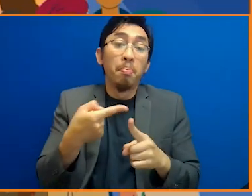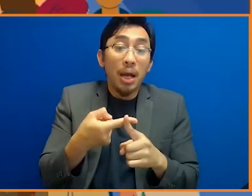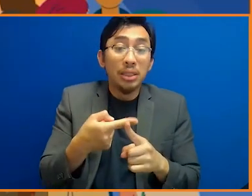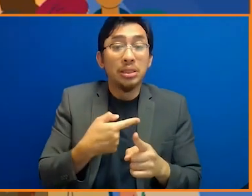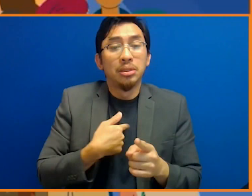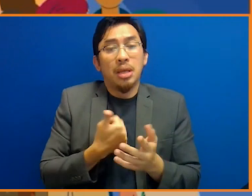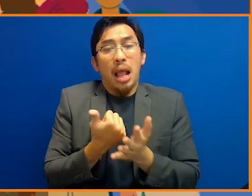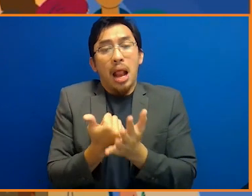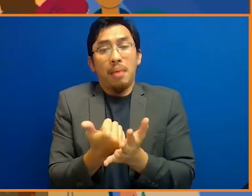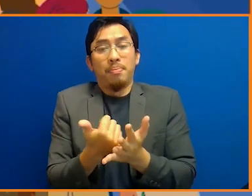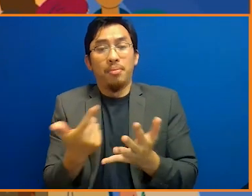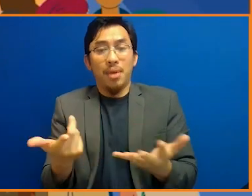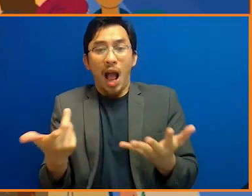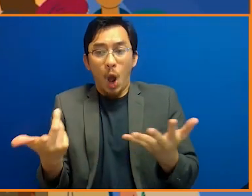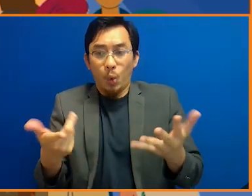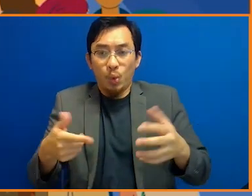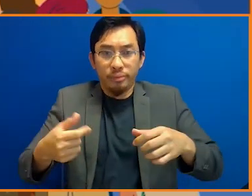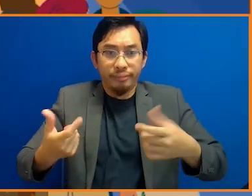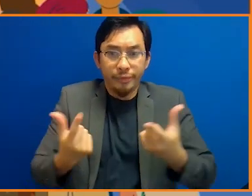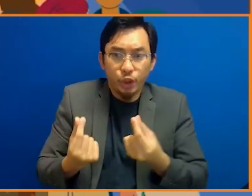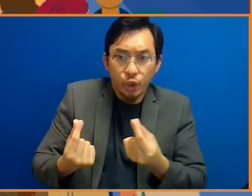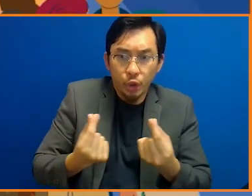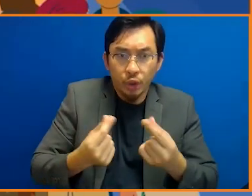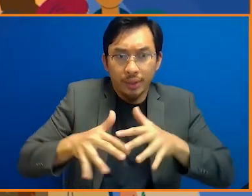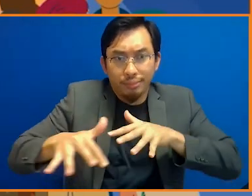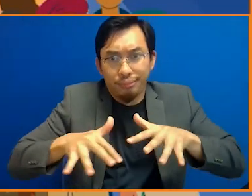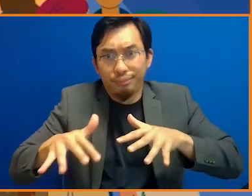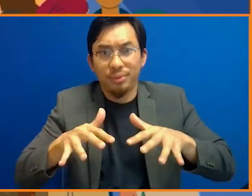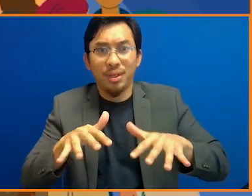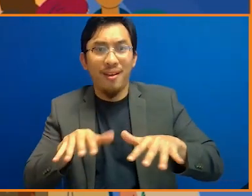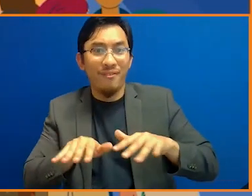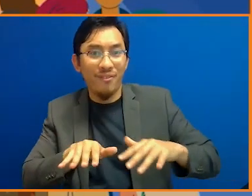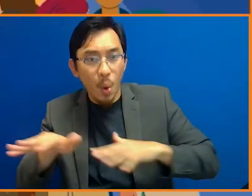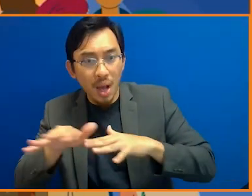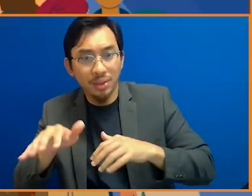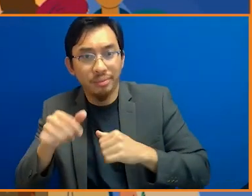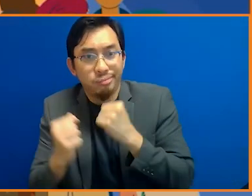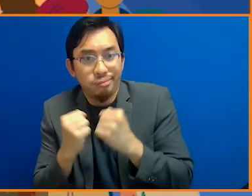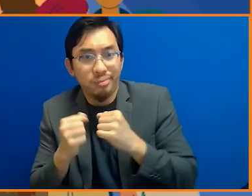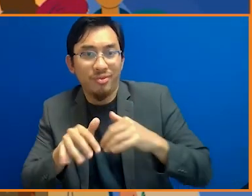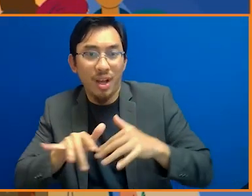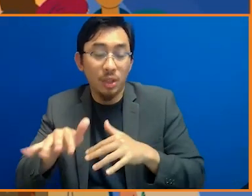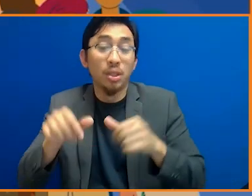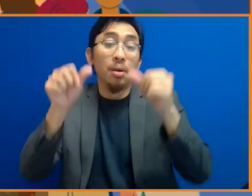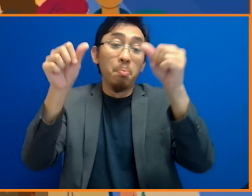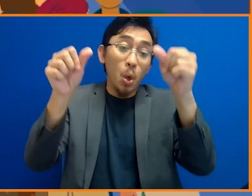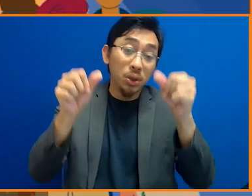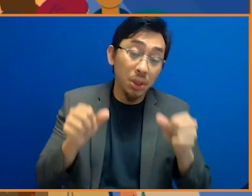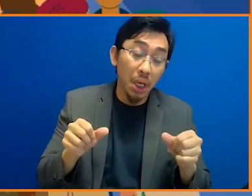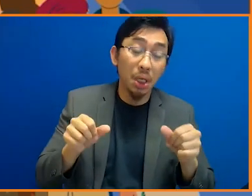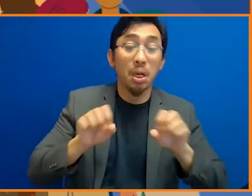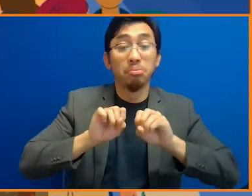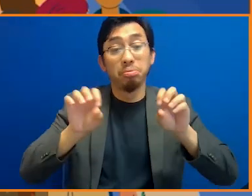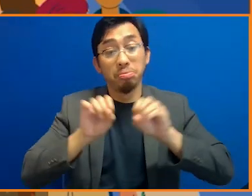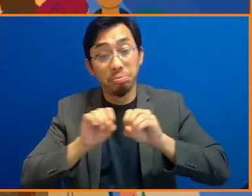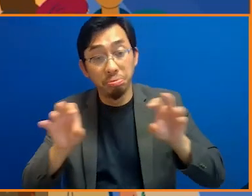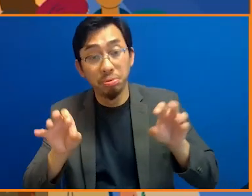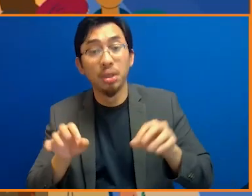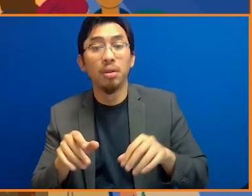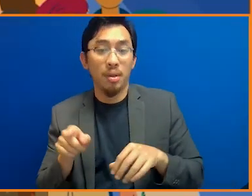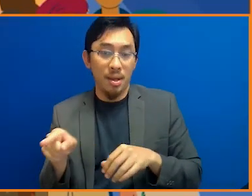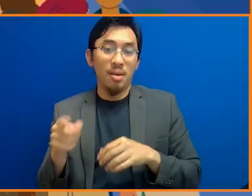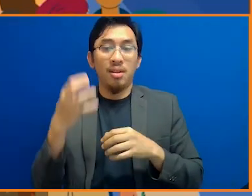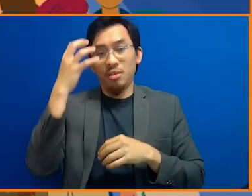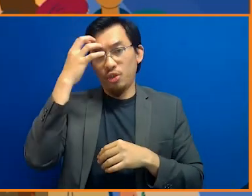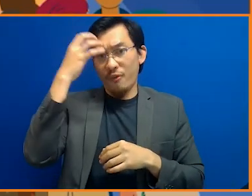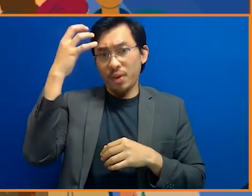also I also help the evacuation drills, or making the poster or guideline to the